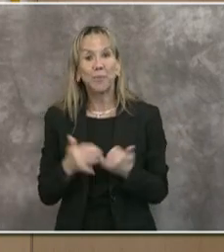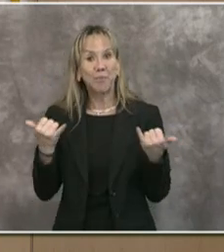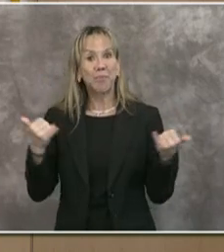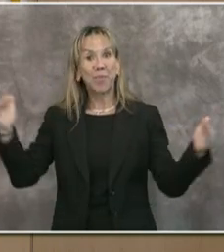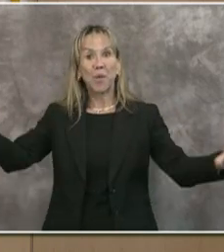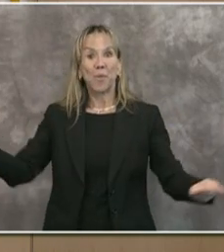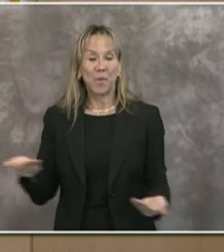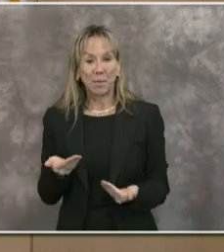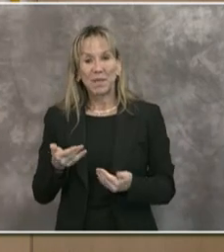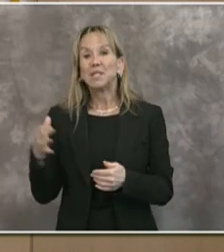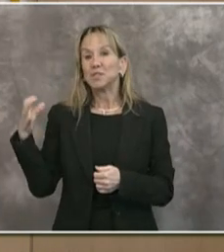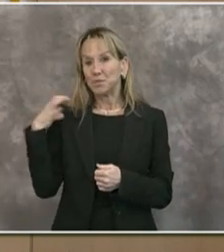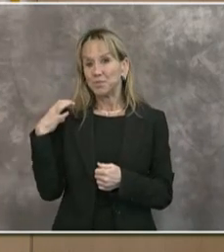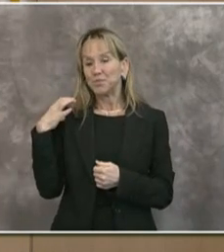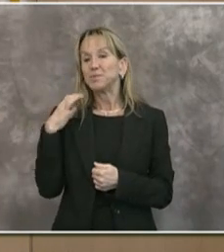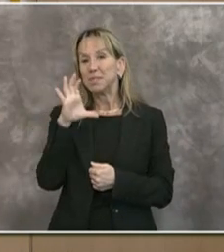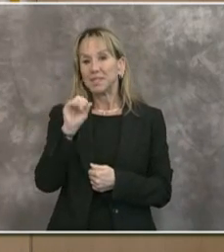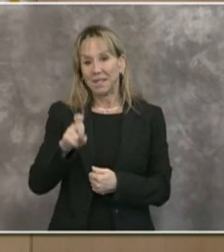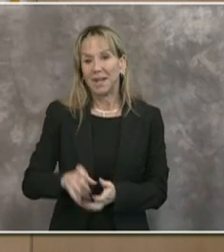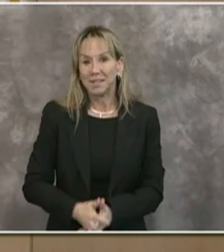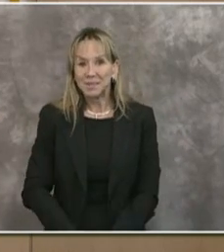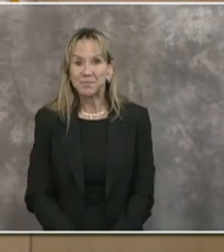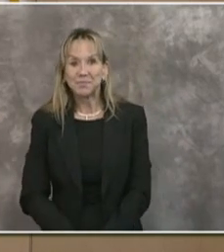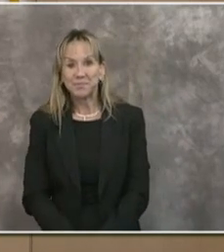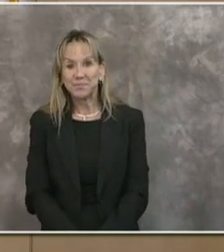welcome back to the podium Chairman Cox.